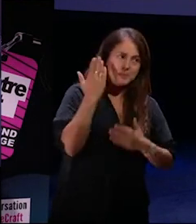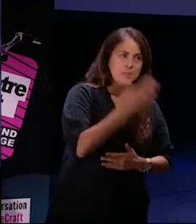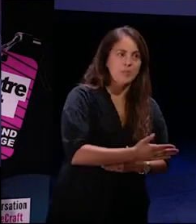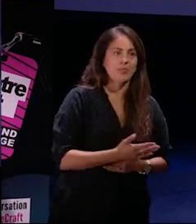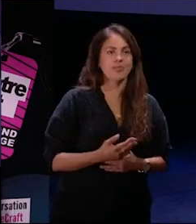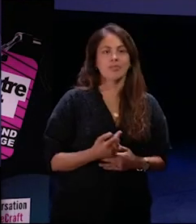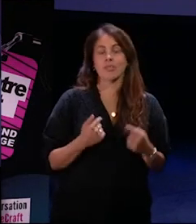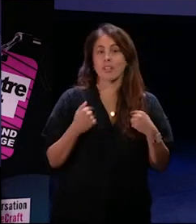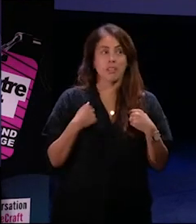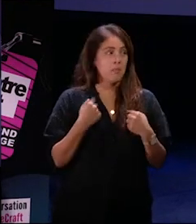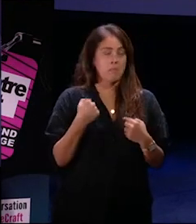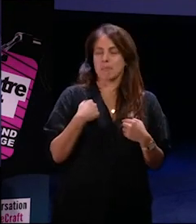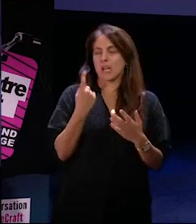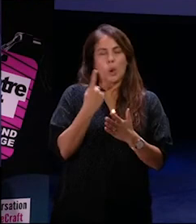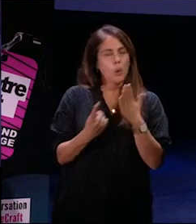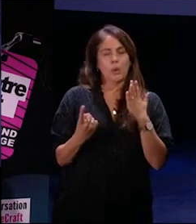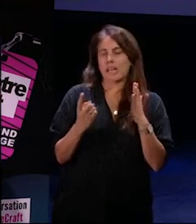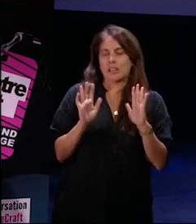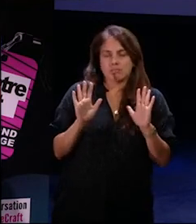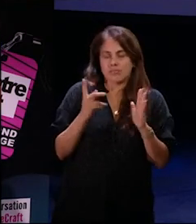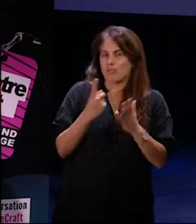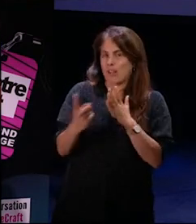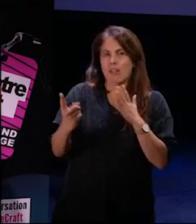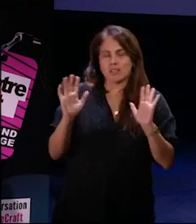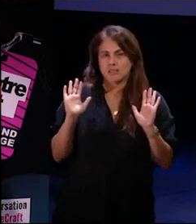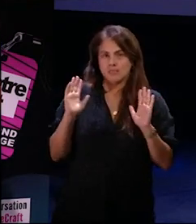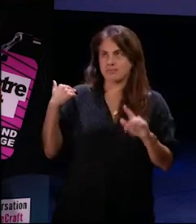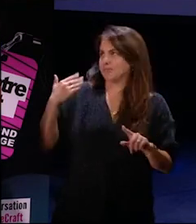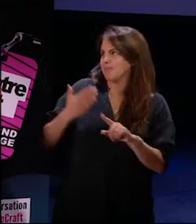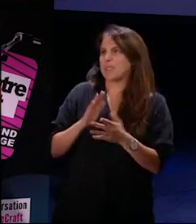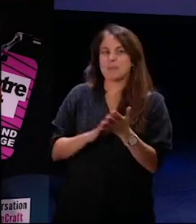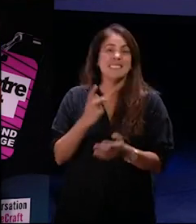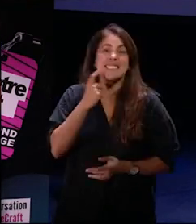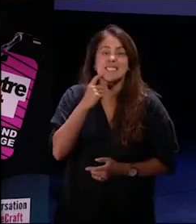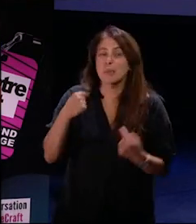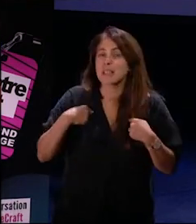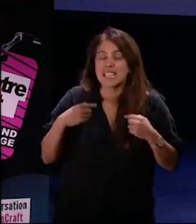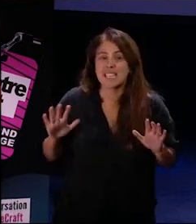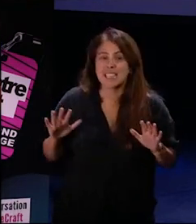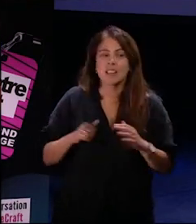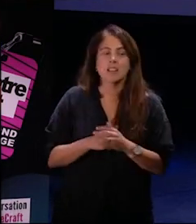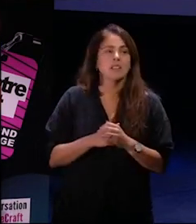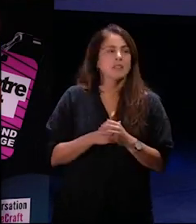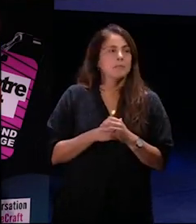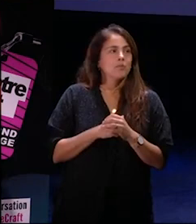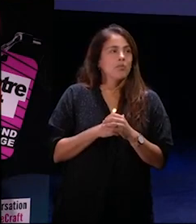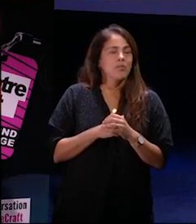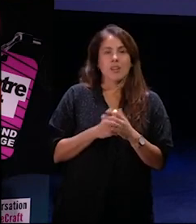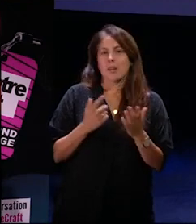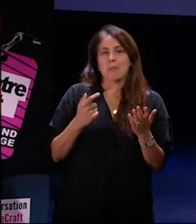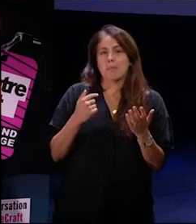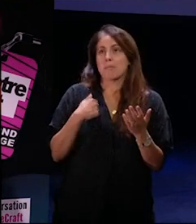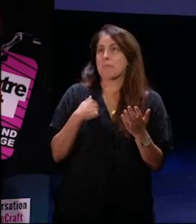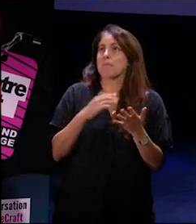I've never been anything but freelance, and I think that makes it much easier. That I've my permanent state of existence is